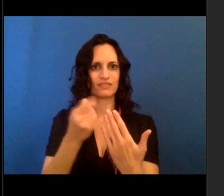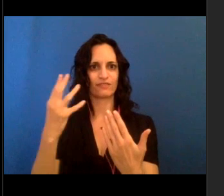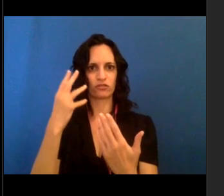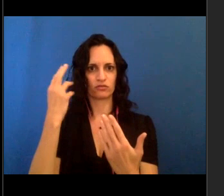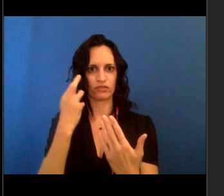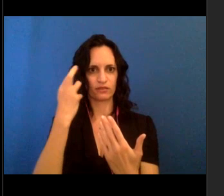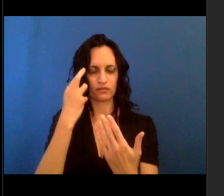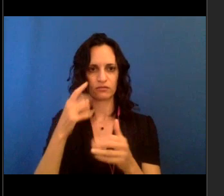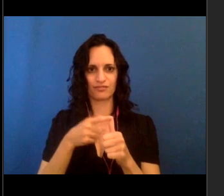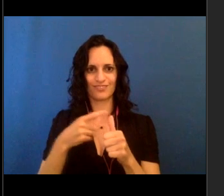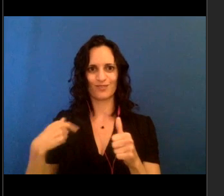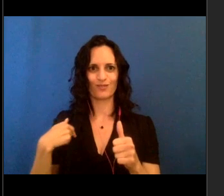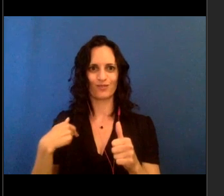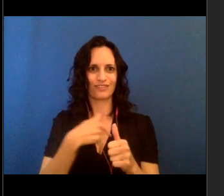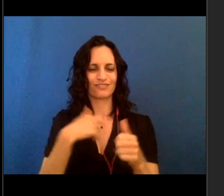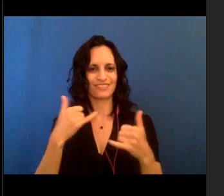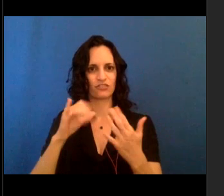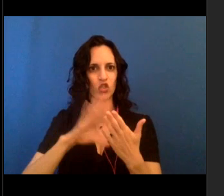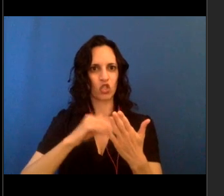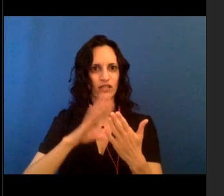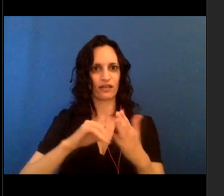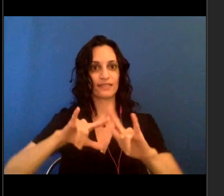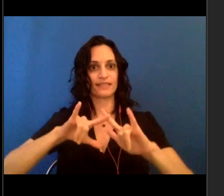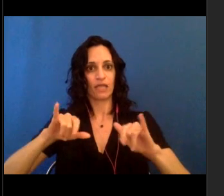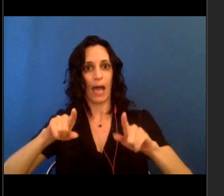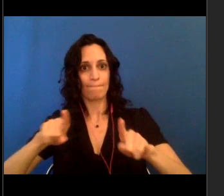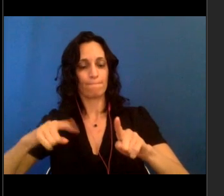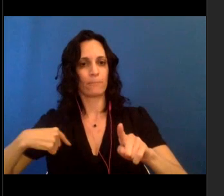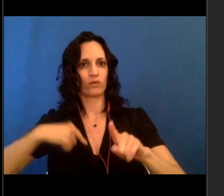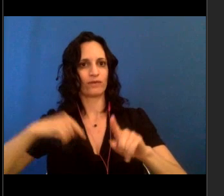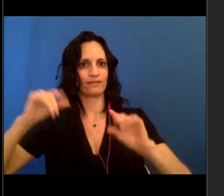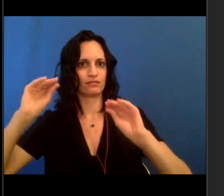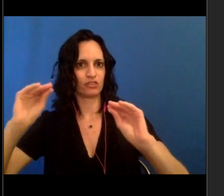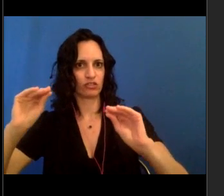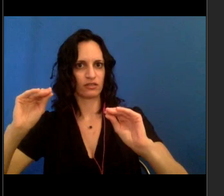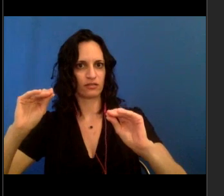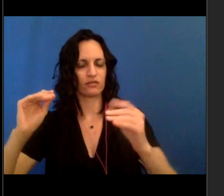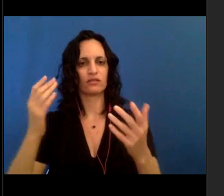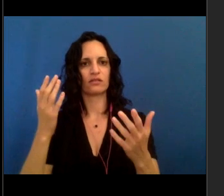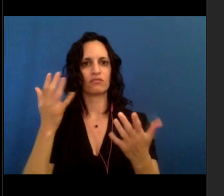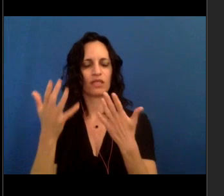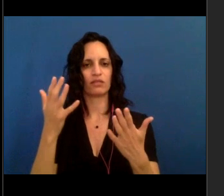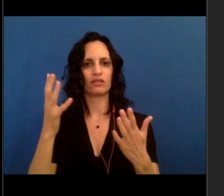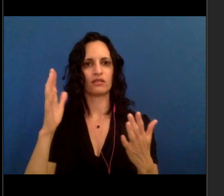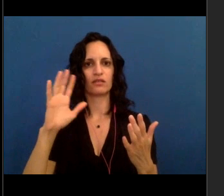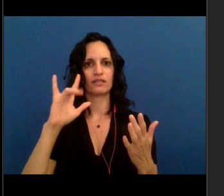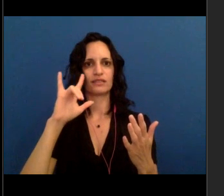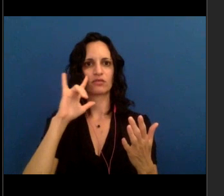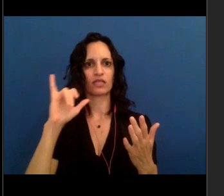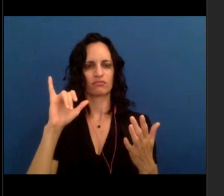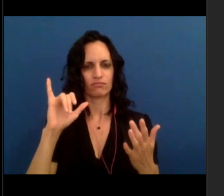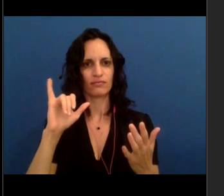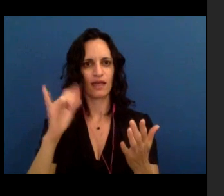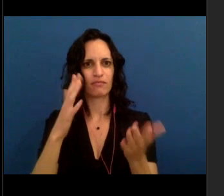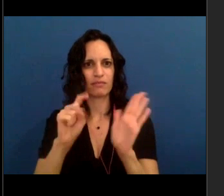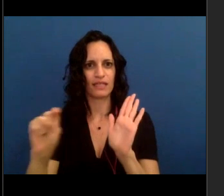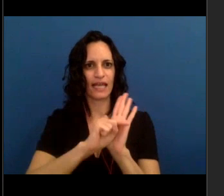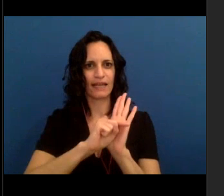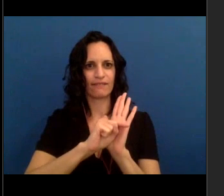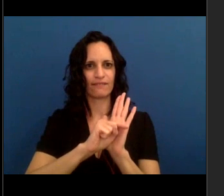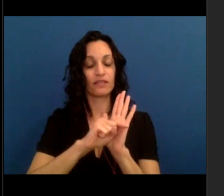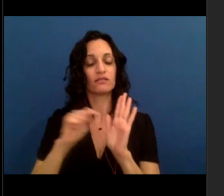still learning linguistics while we're teaching linguistics, which might initially sound like it could be a drawback or a detriment, but actually